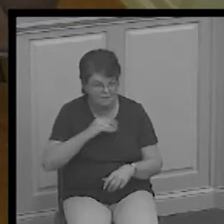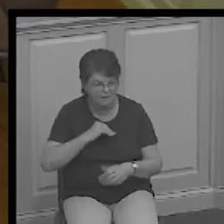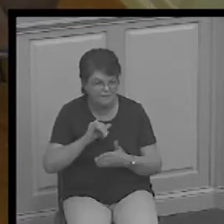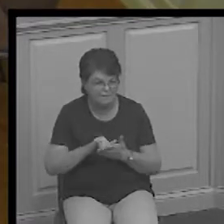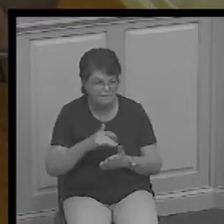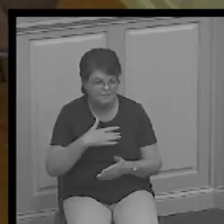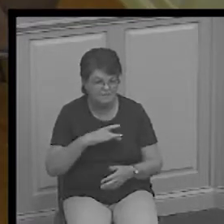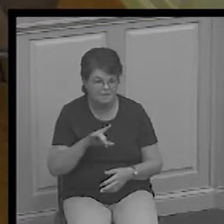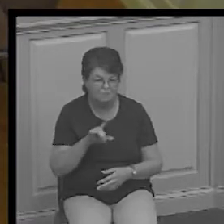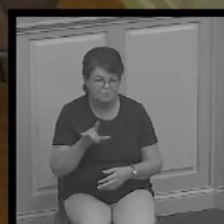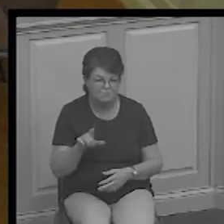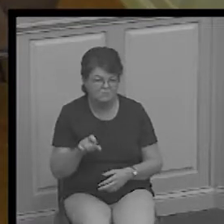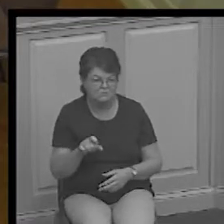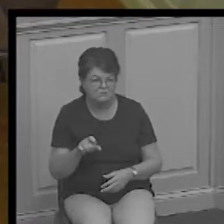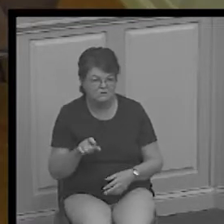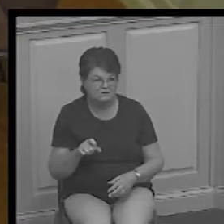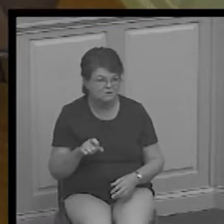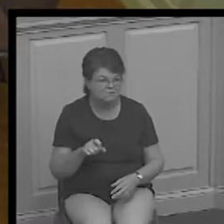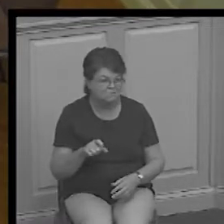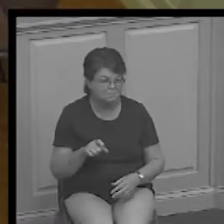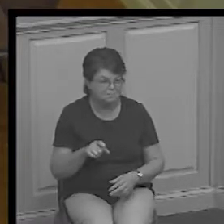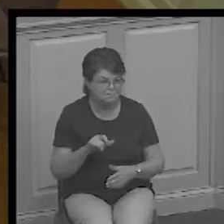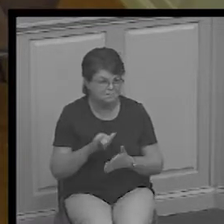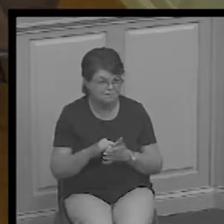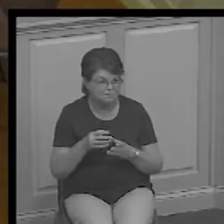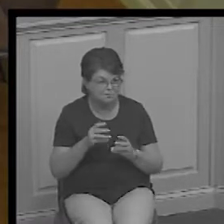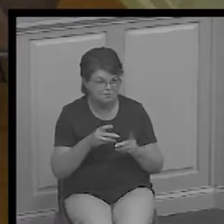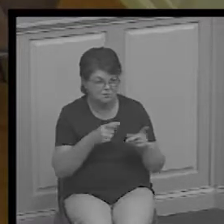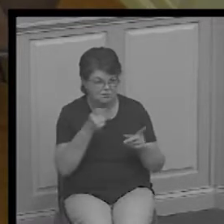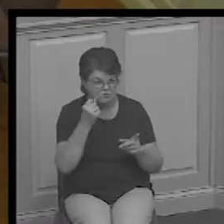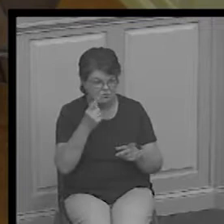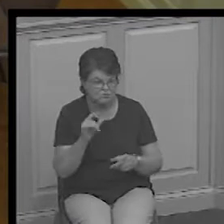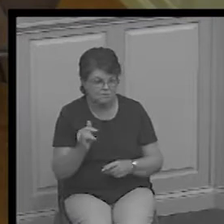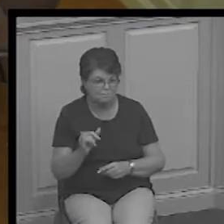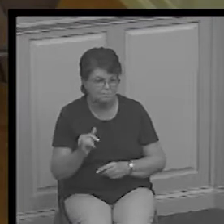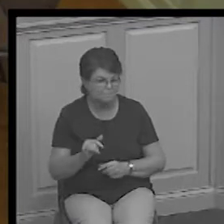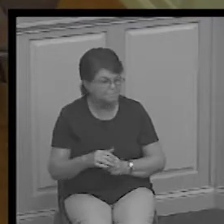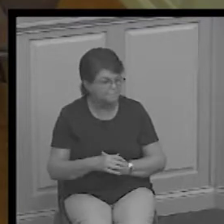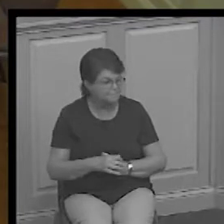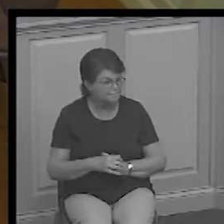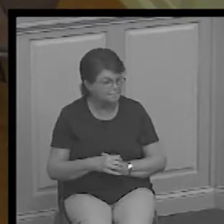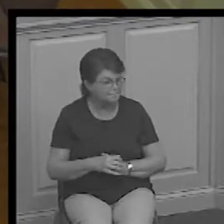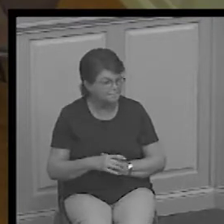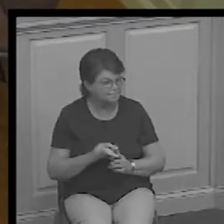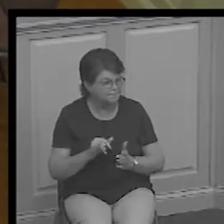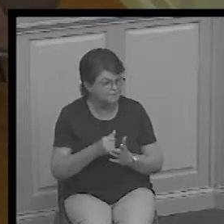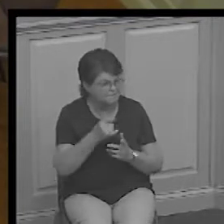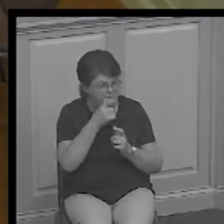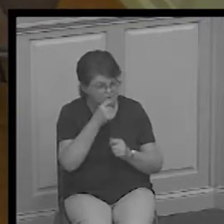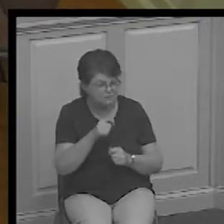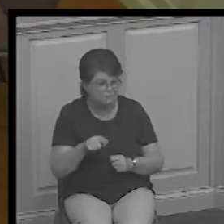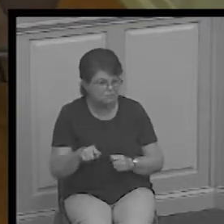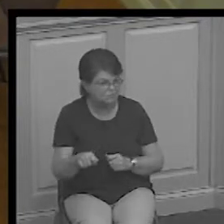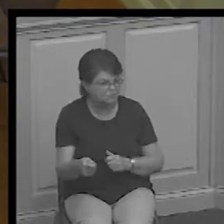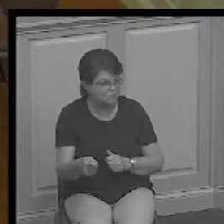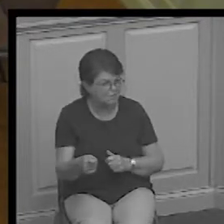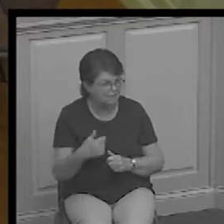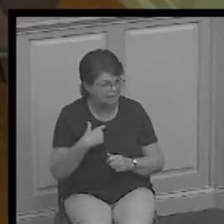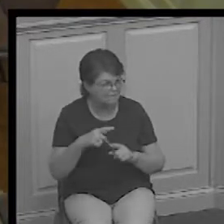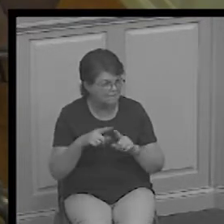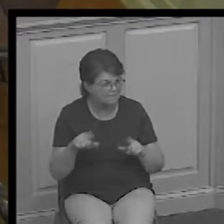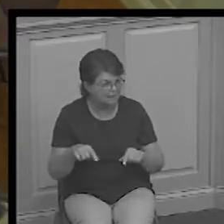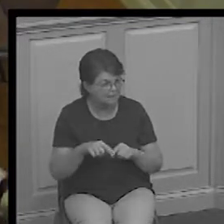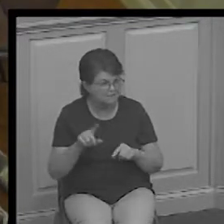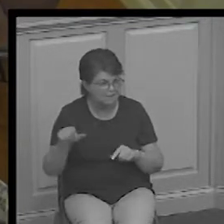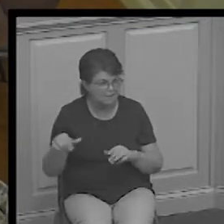question. That's where it's the sticky wicket. That's the way I kind of understood it too. Kind of just an interesting little jab. There are signs downtown that are